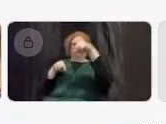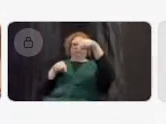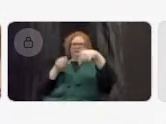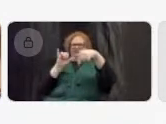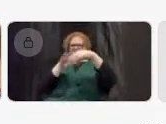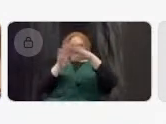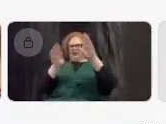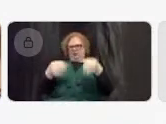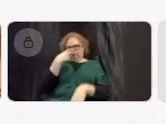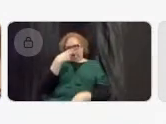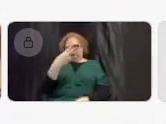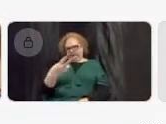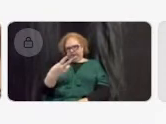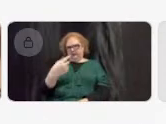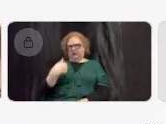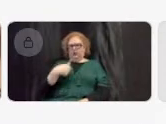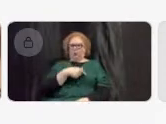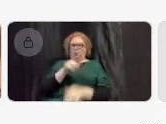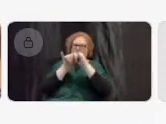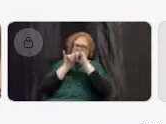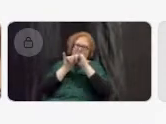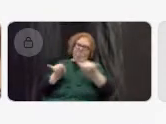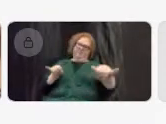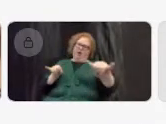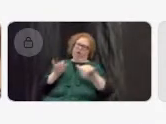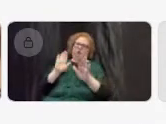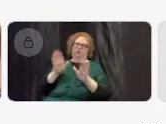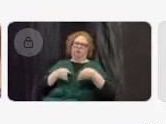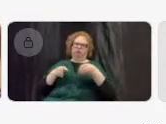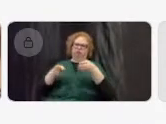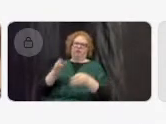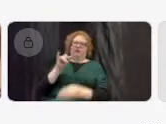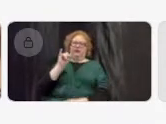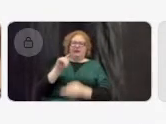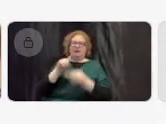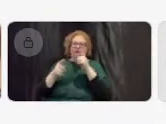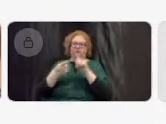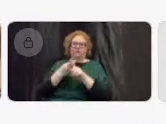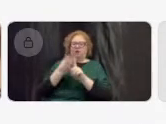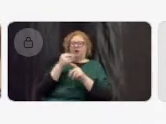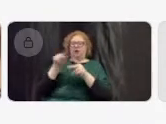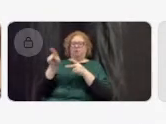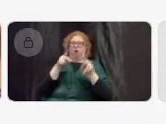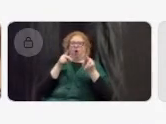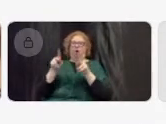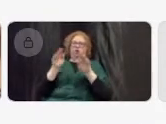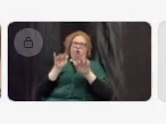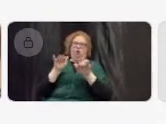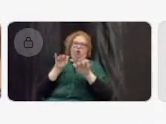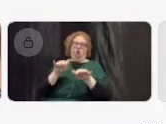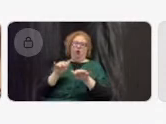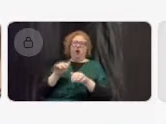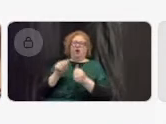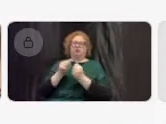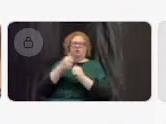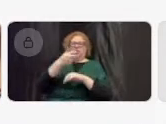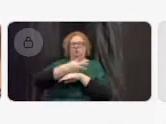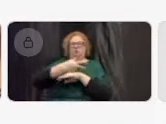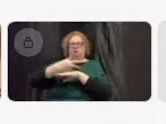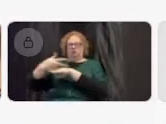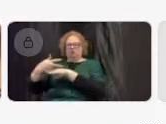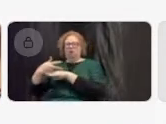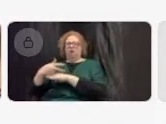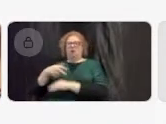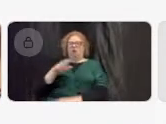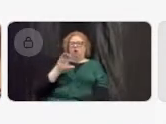We measured the street. If friends and partygoers park on the street with an average width of a car being 8 to 10 feet,